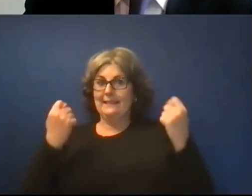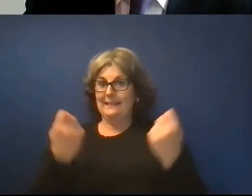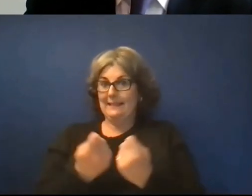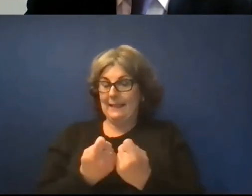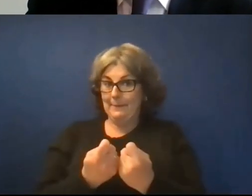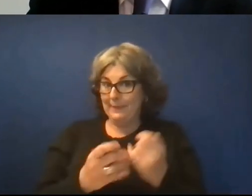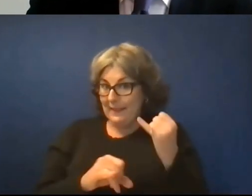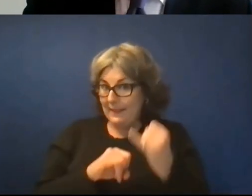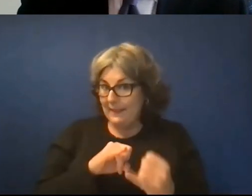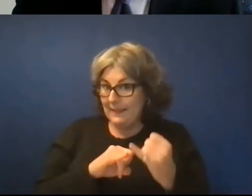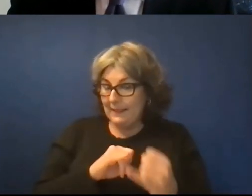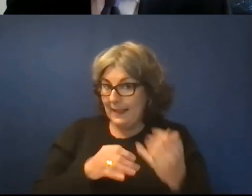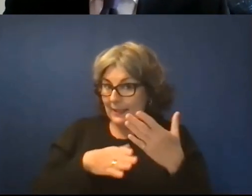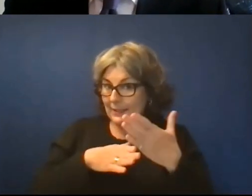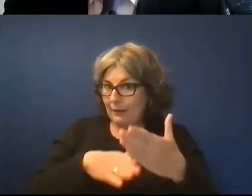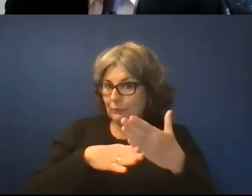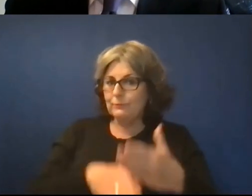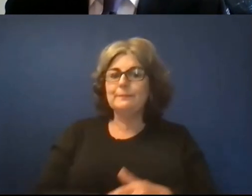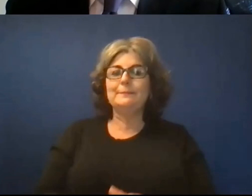last thing I want to share